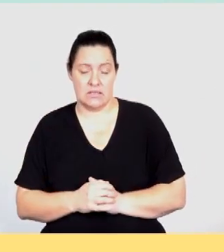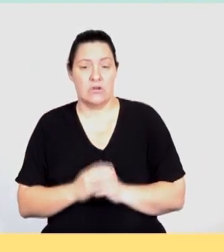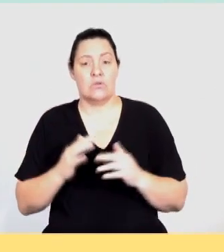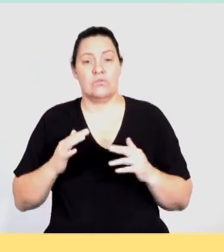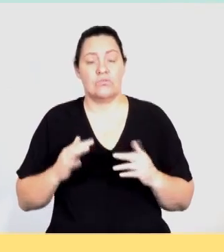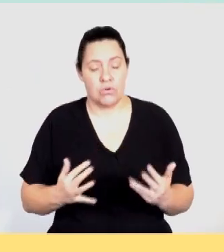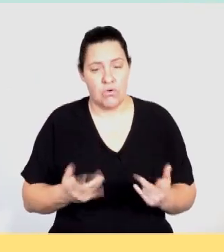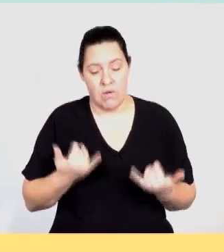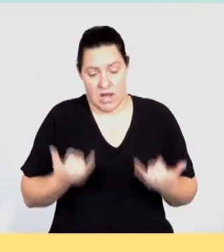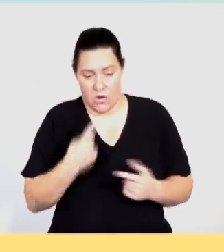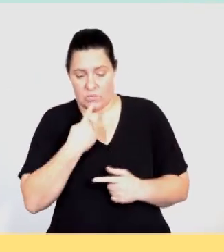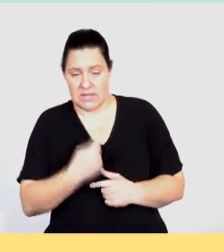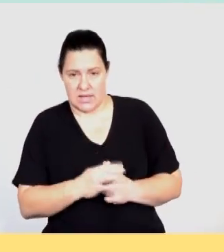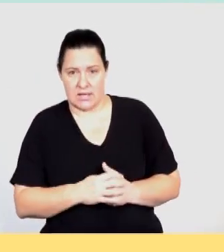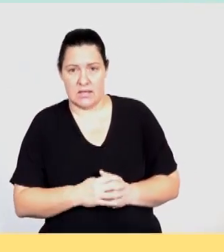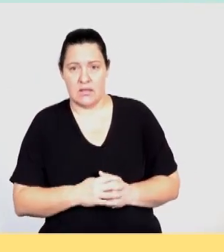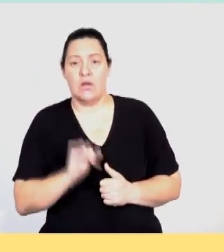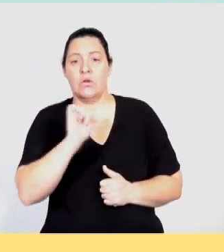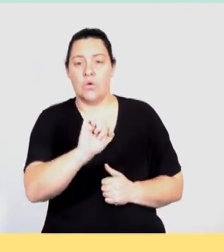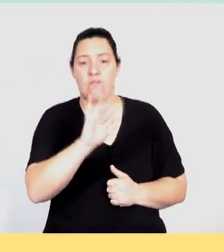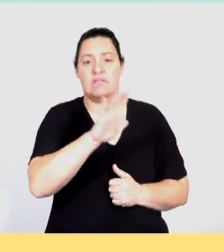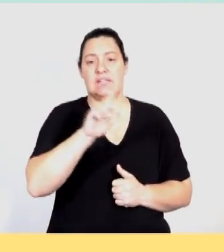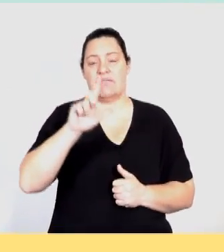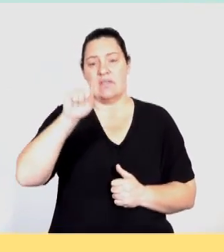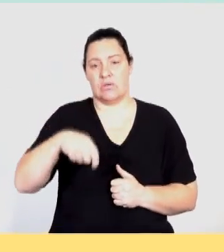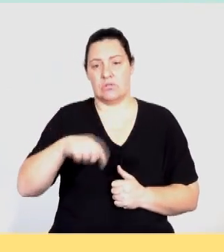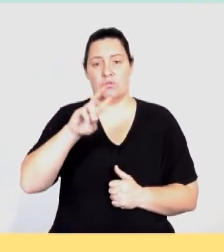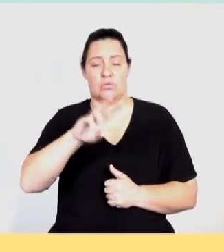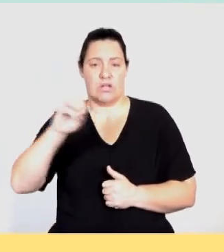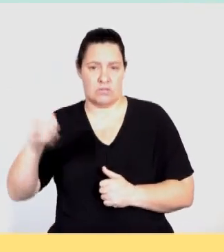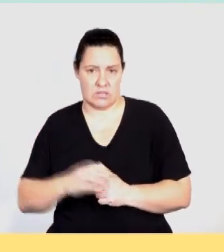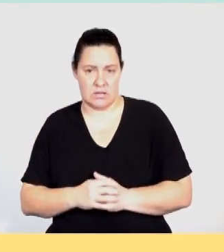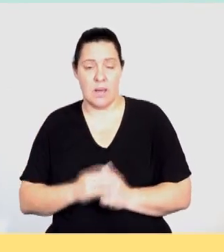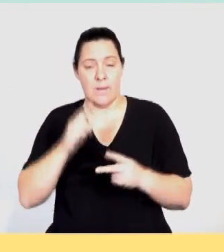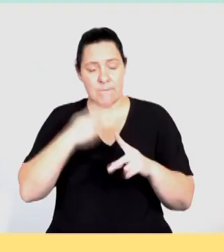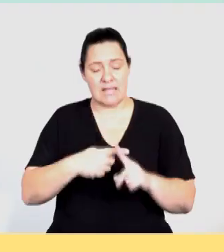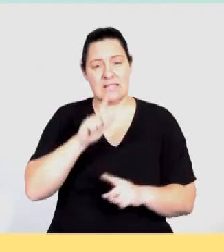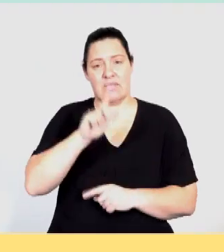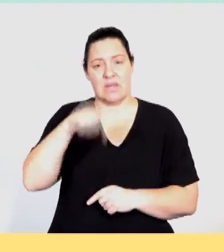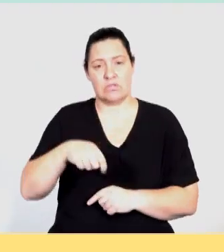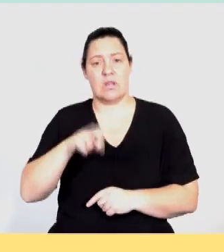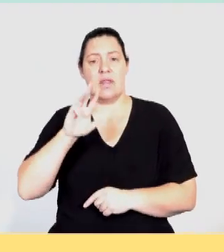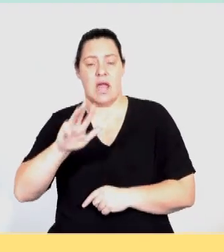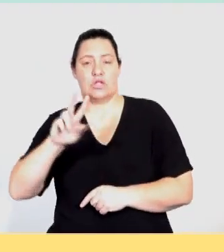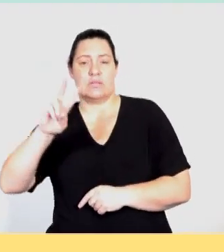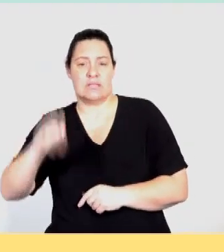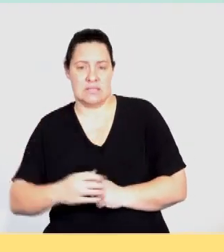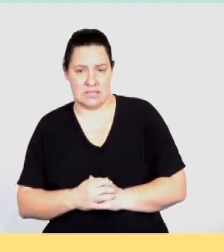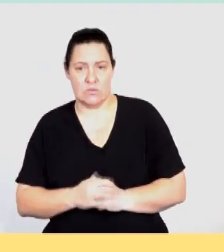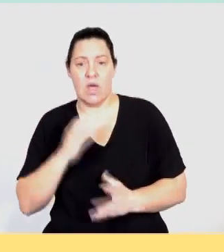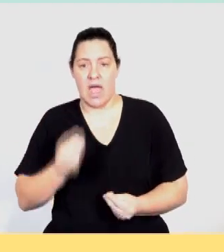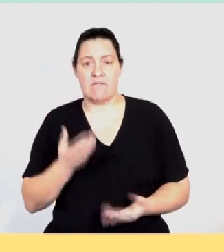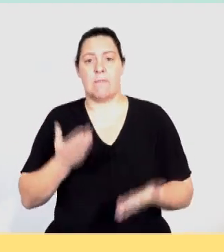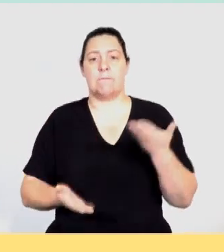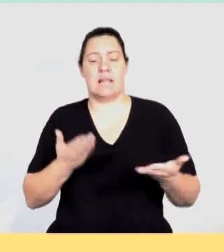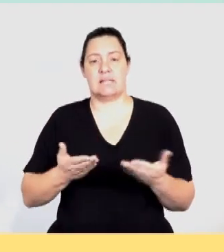7,920. So you now say your 57,200 plus 7,920. Then